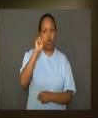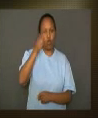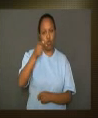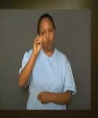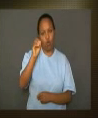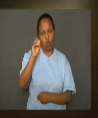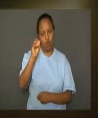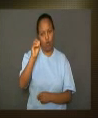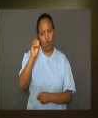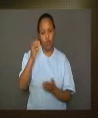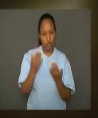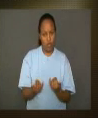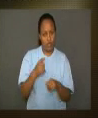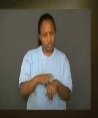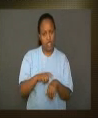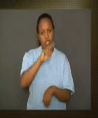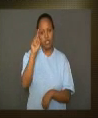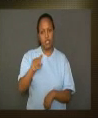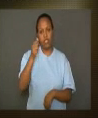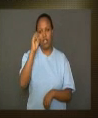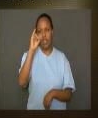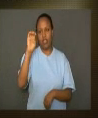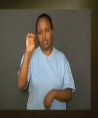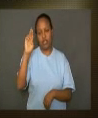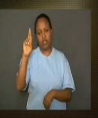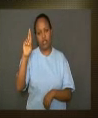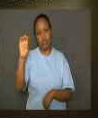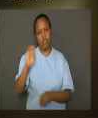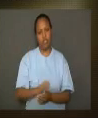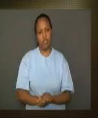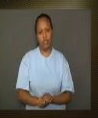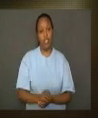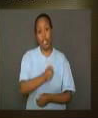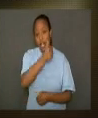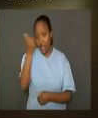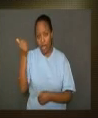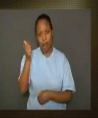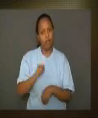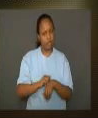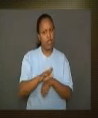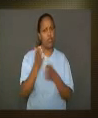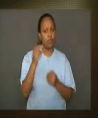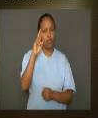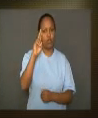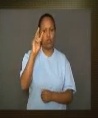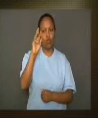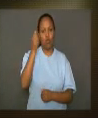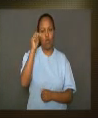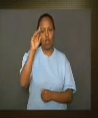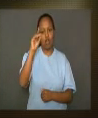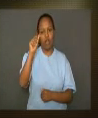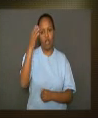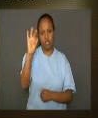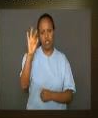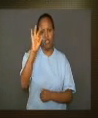which is present-day Zaire, and then on another mission to Rwanda in